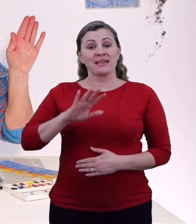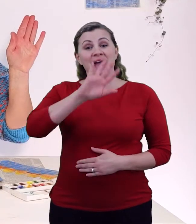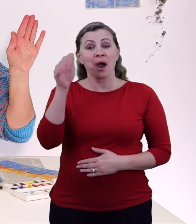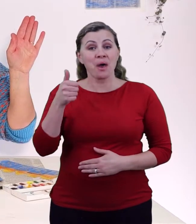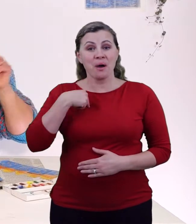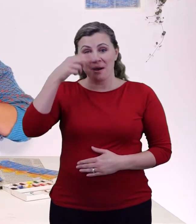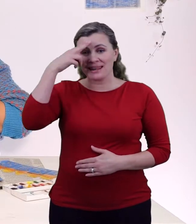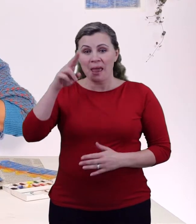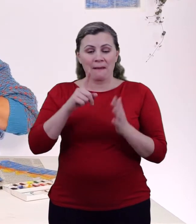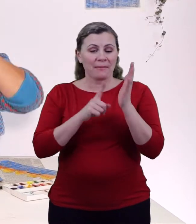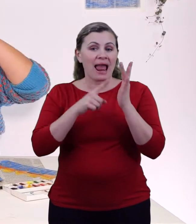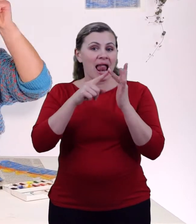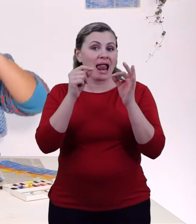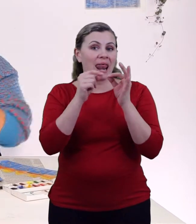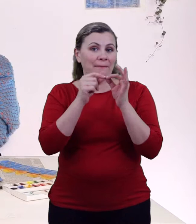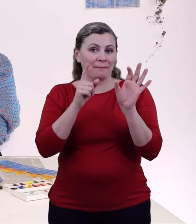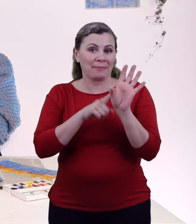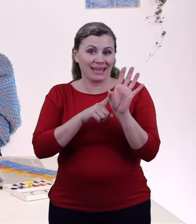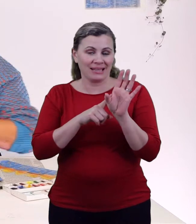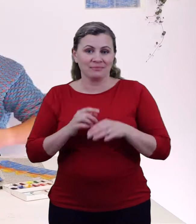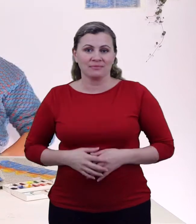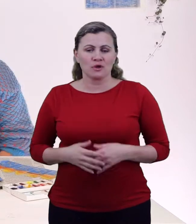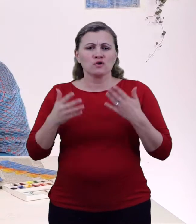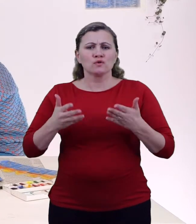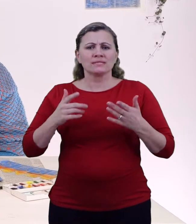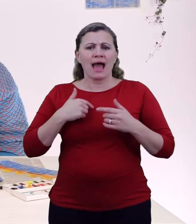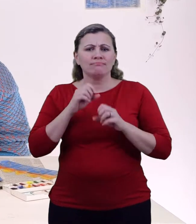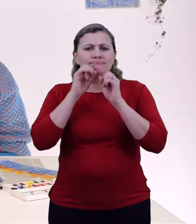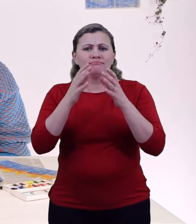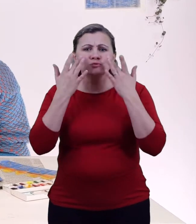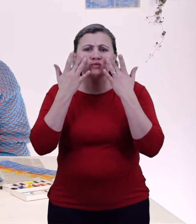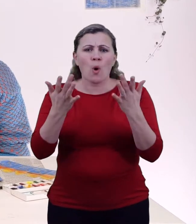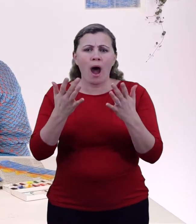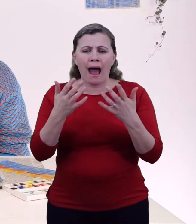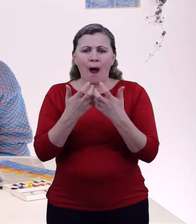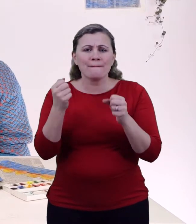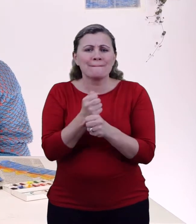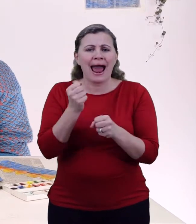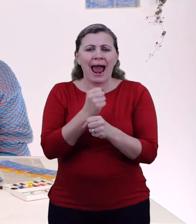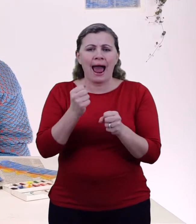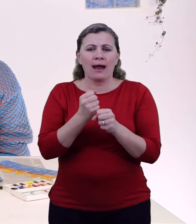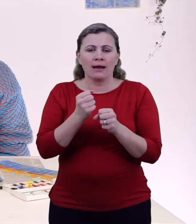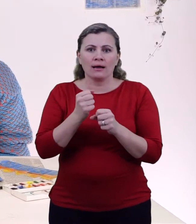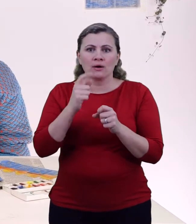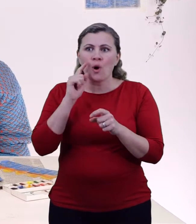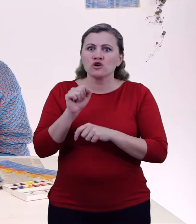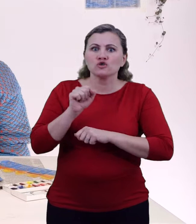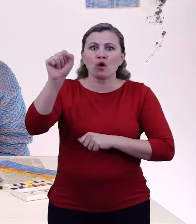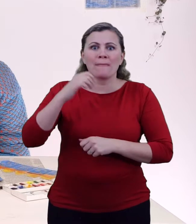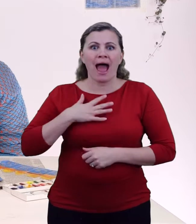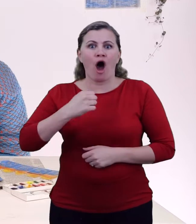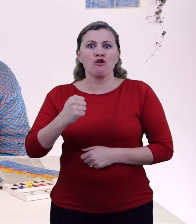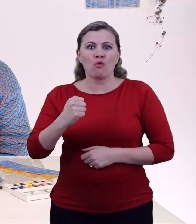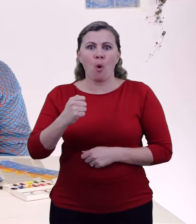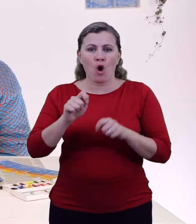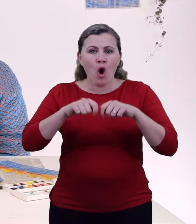Hello everyone, my name's Libby and I'm going to show you how to create a dramatic watercolour city skyline